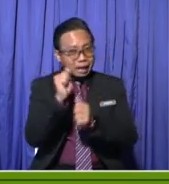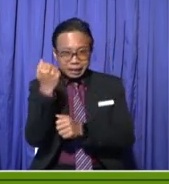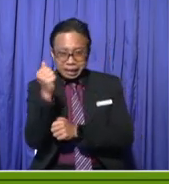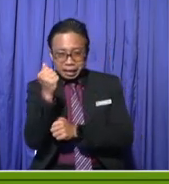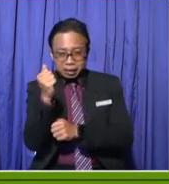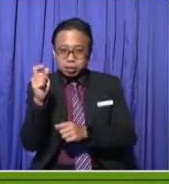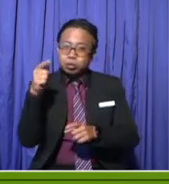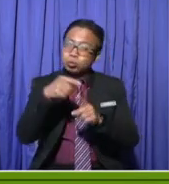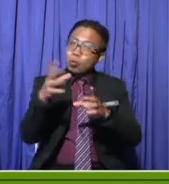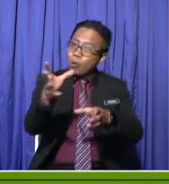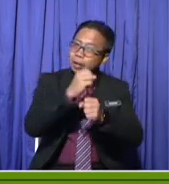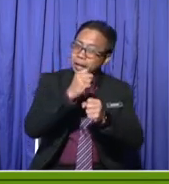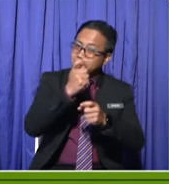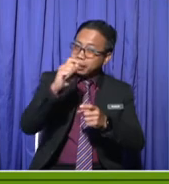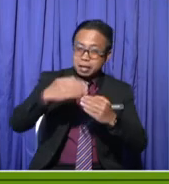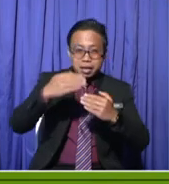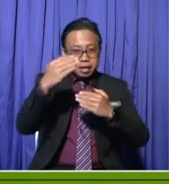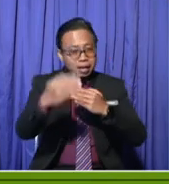to get the next number.